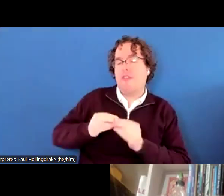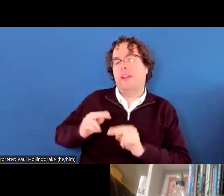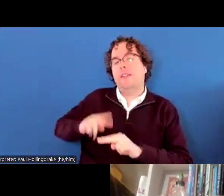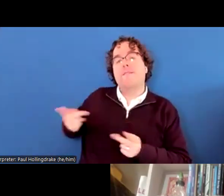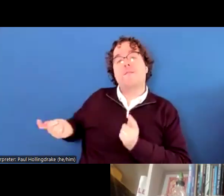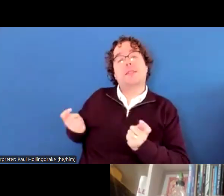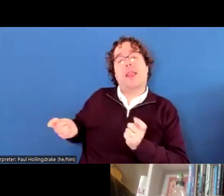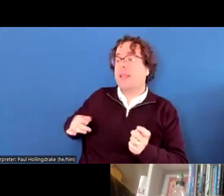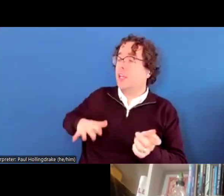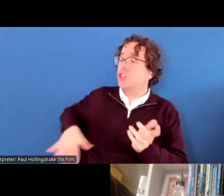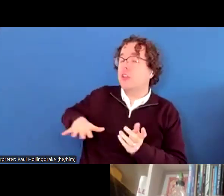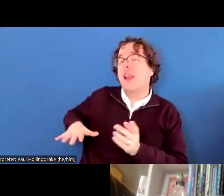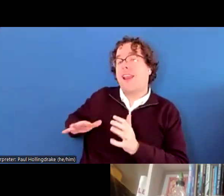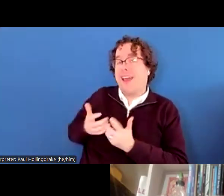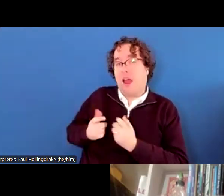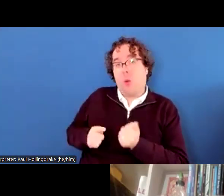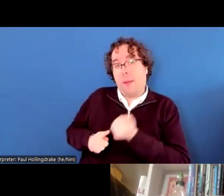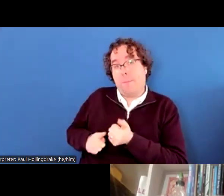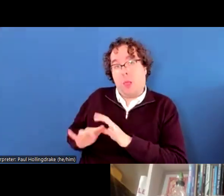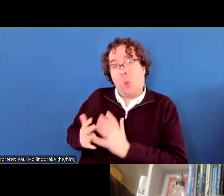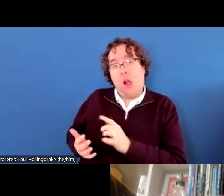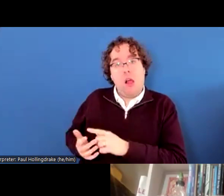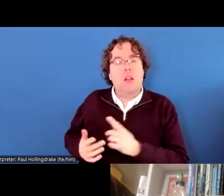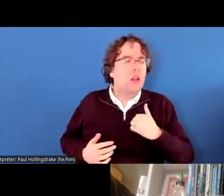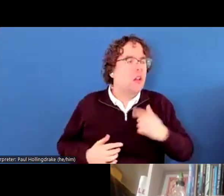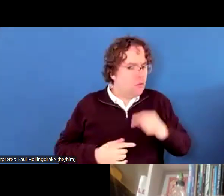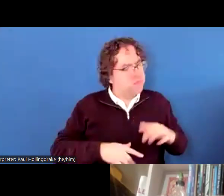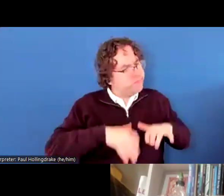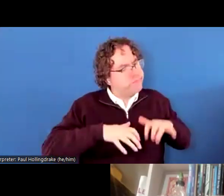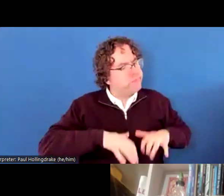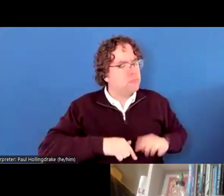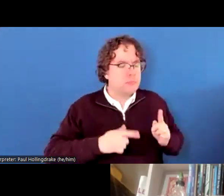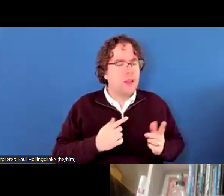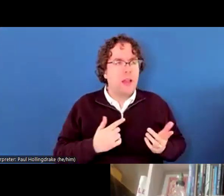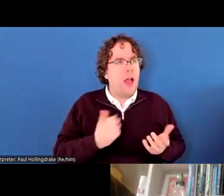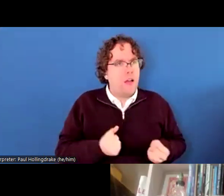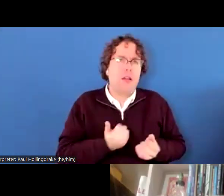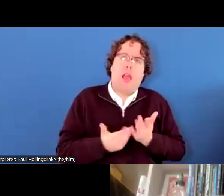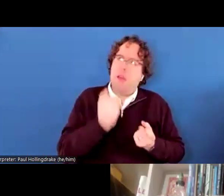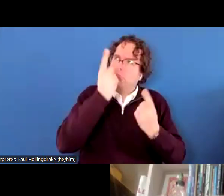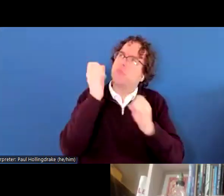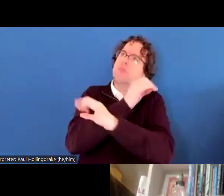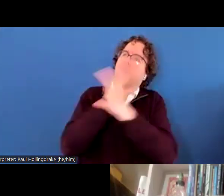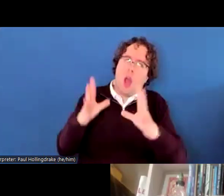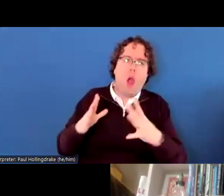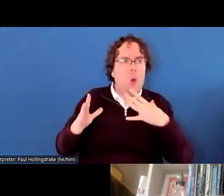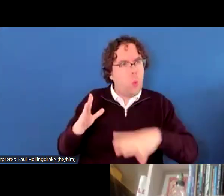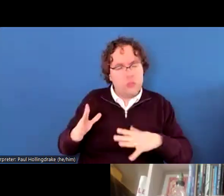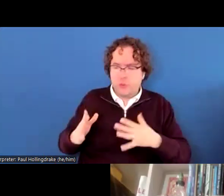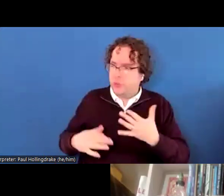and was able to really write into that and see it through and have a very clear vision of who I wanted to speak to and